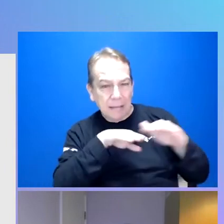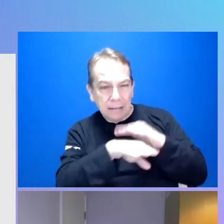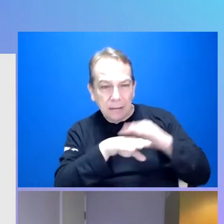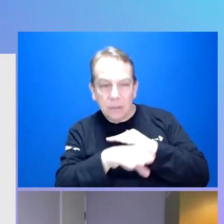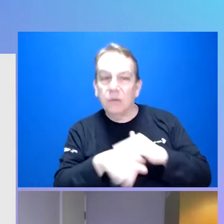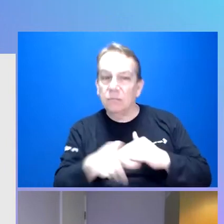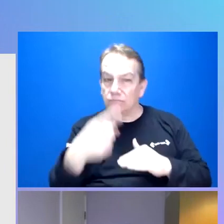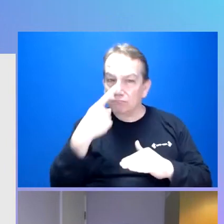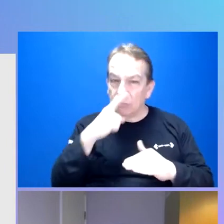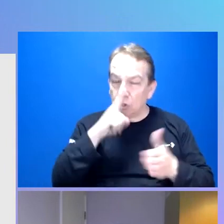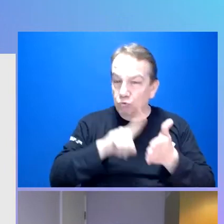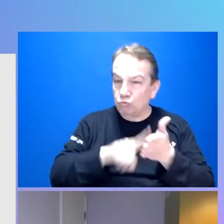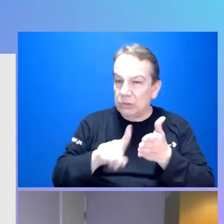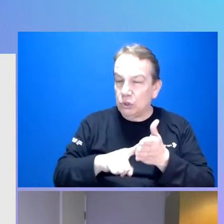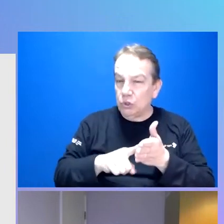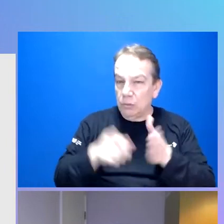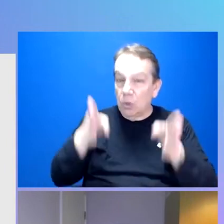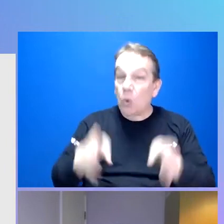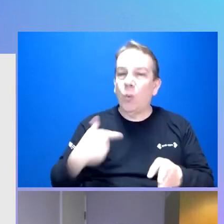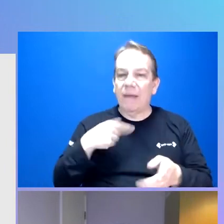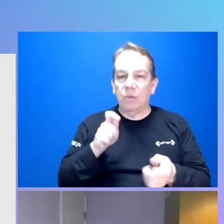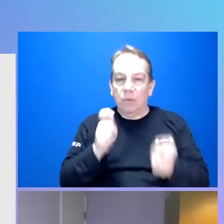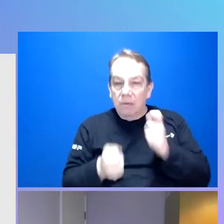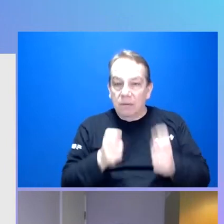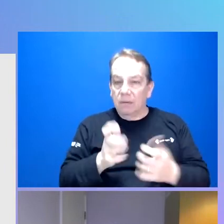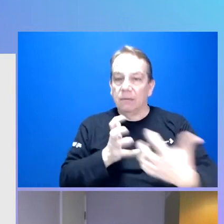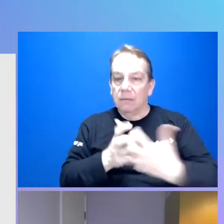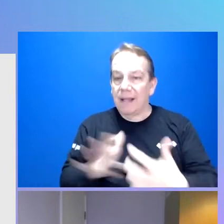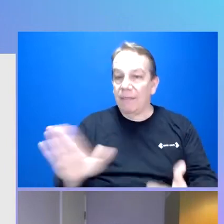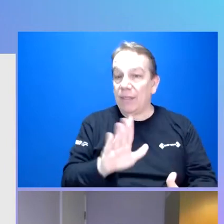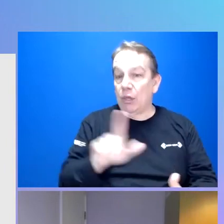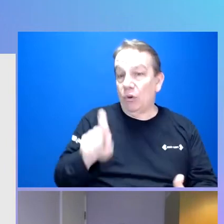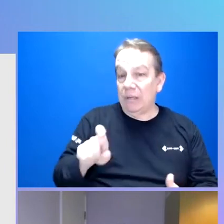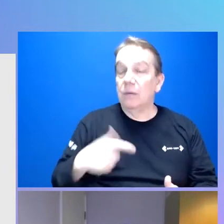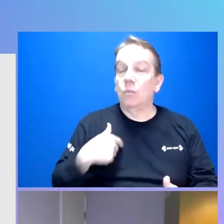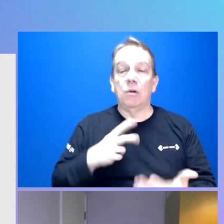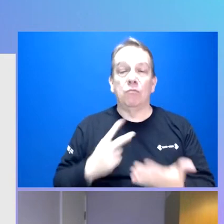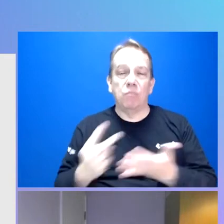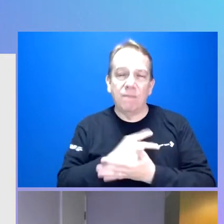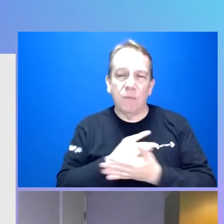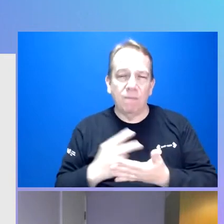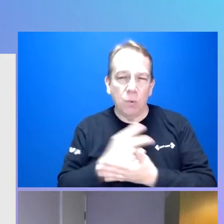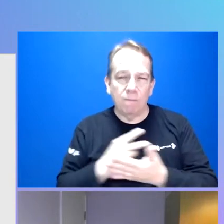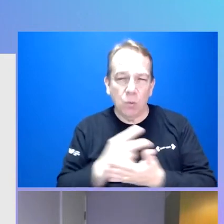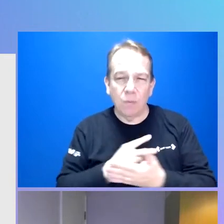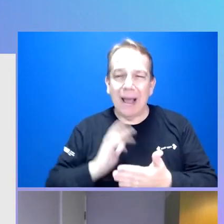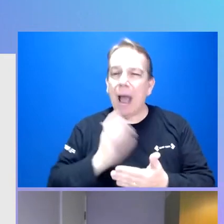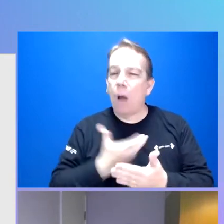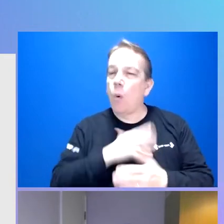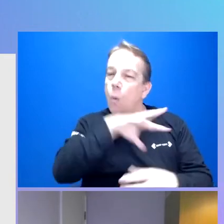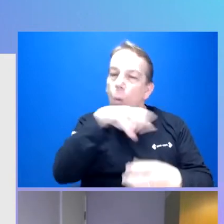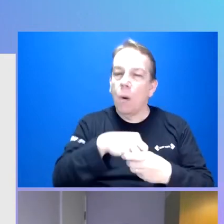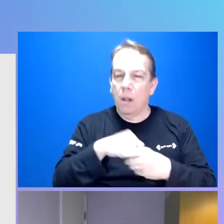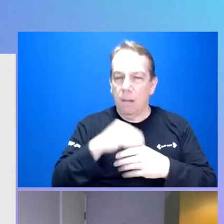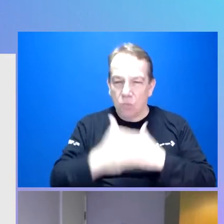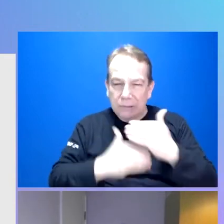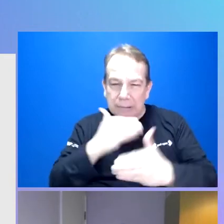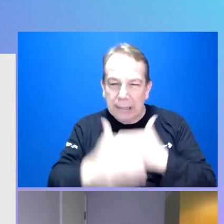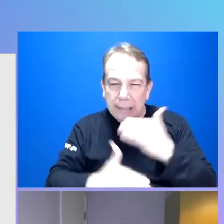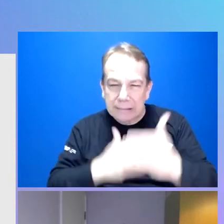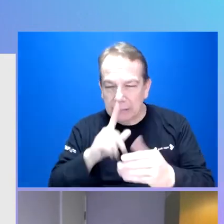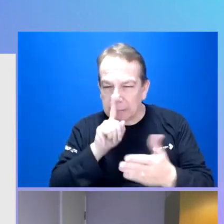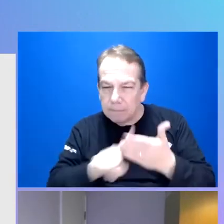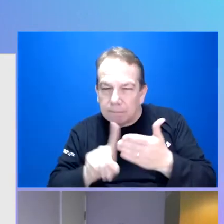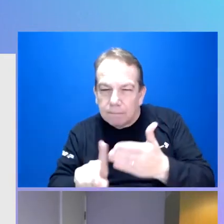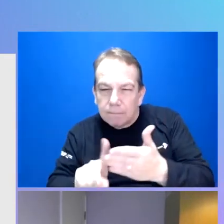participants, we had to be ready to accommodate them. We did extensive reviews of the whole end-to-end experience of being a research